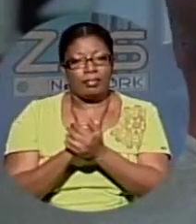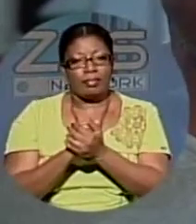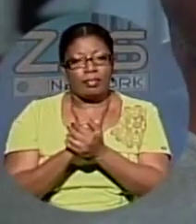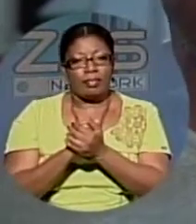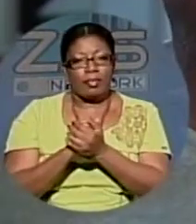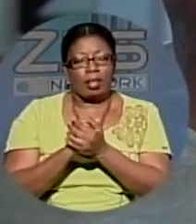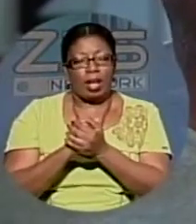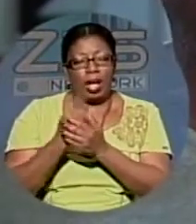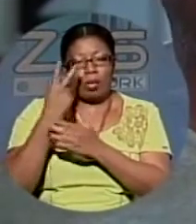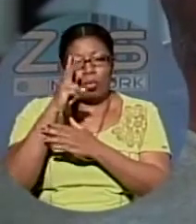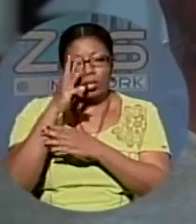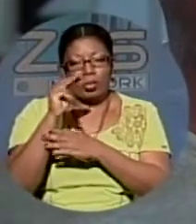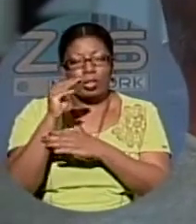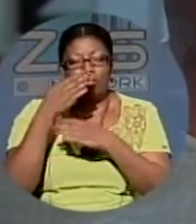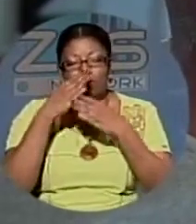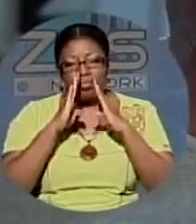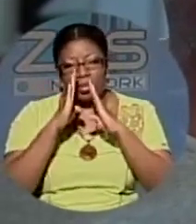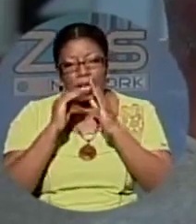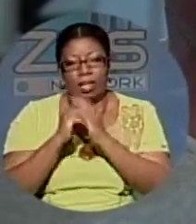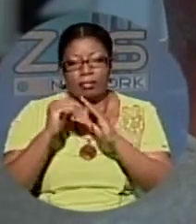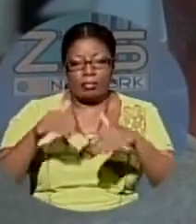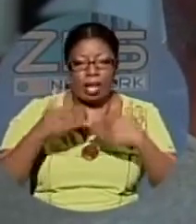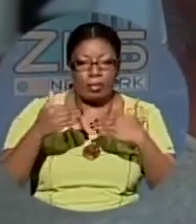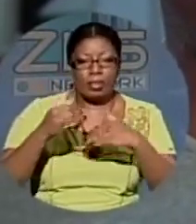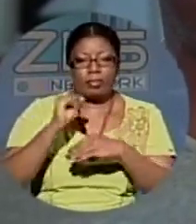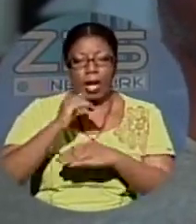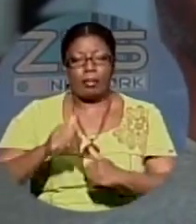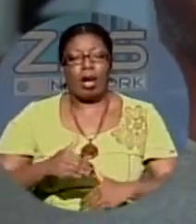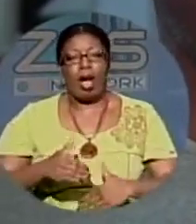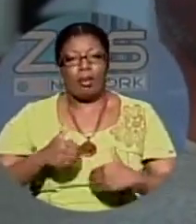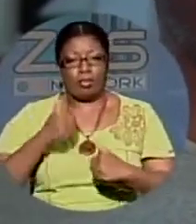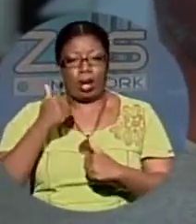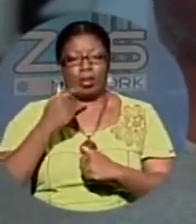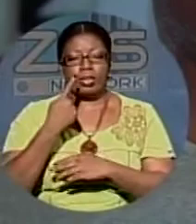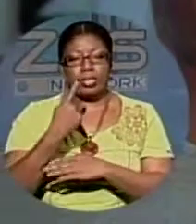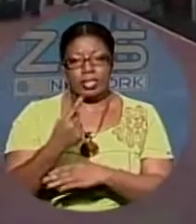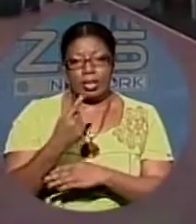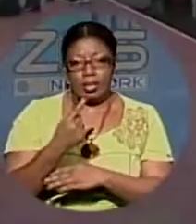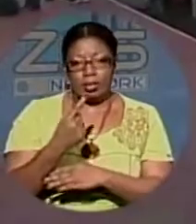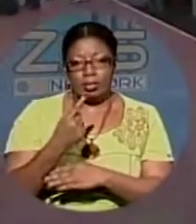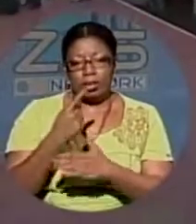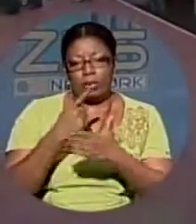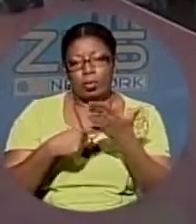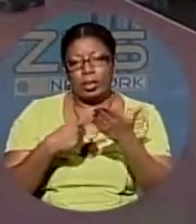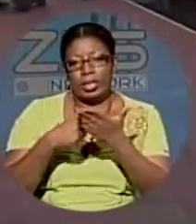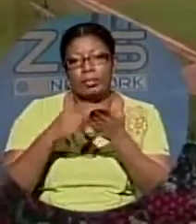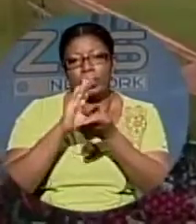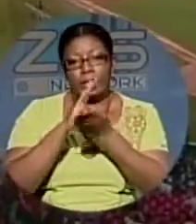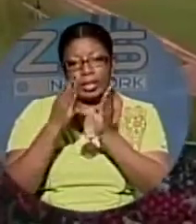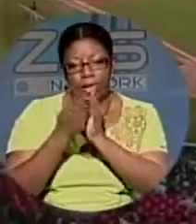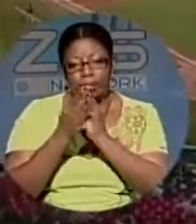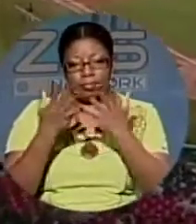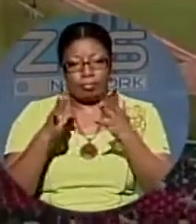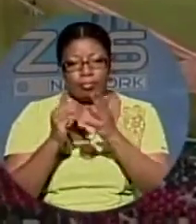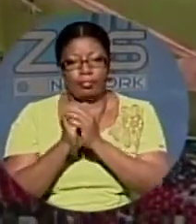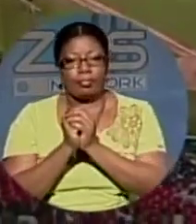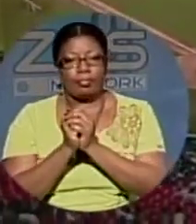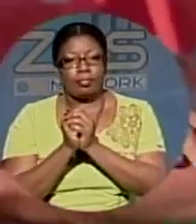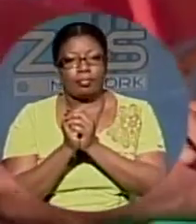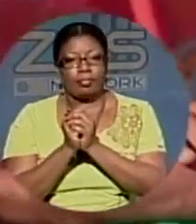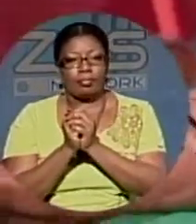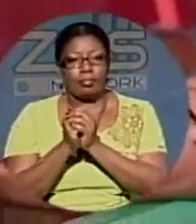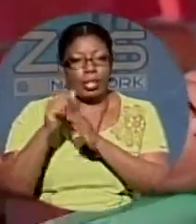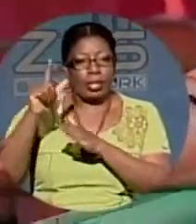ups. And I'm really proud to see what he has become. Coming up later in my sports report, we'll be hearing